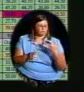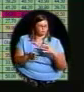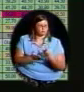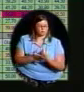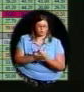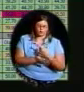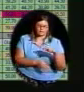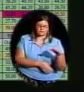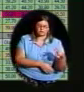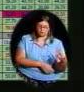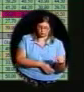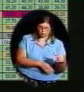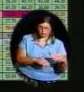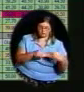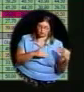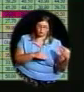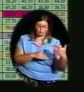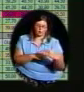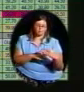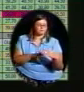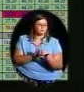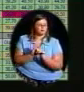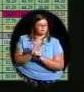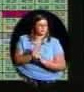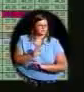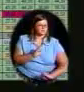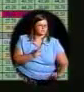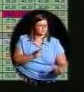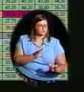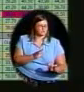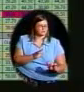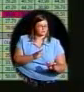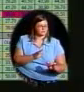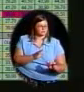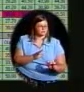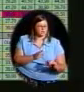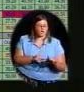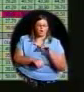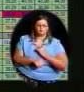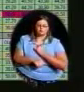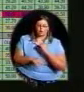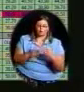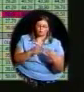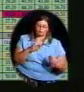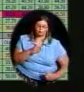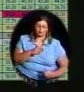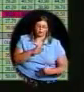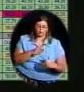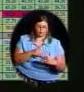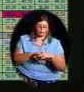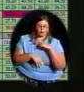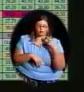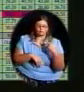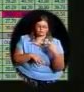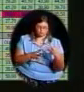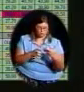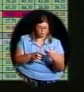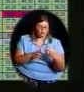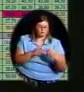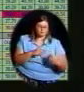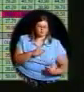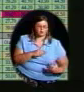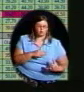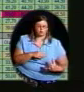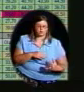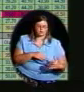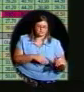green, we were above the scaled score on risk factor. We were below the scaled score on risk factors because we want to be lower. The